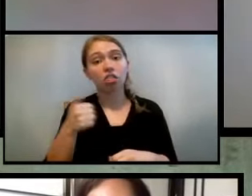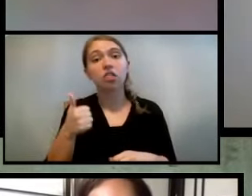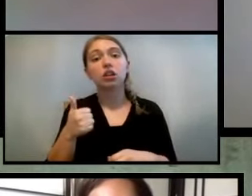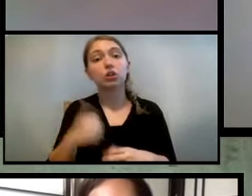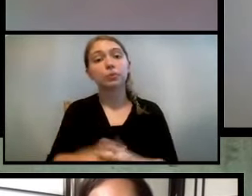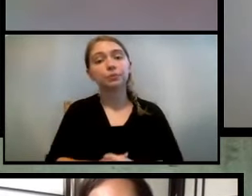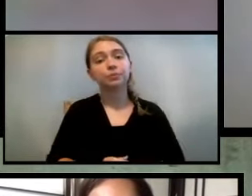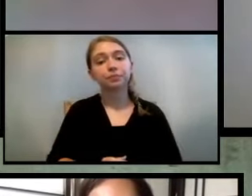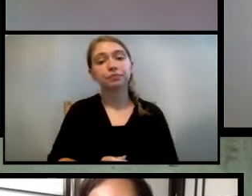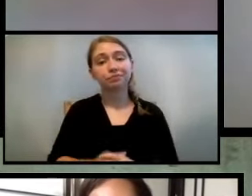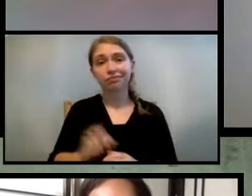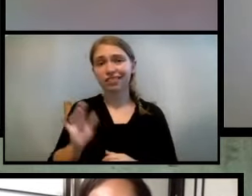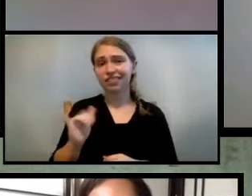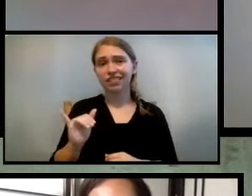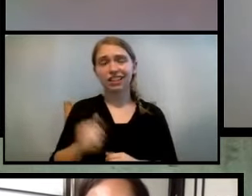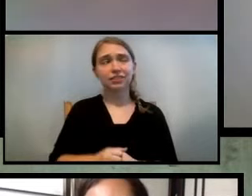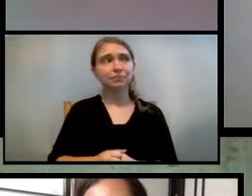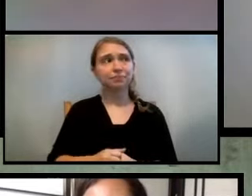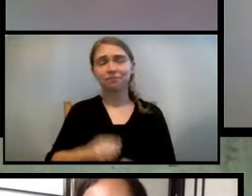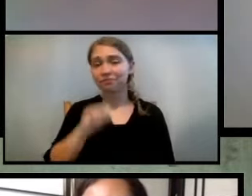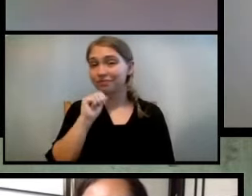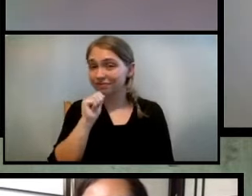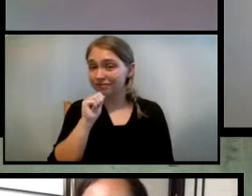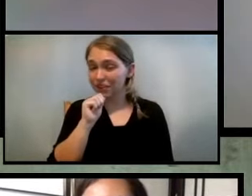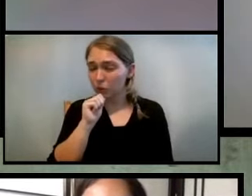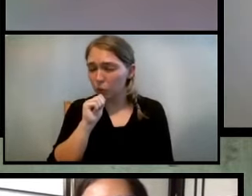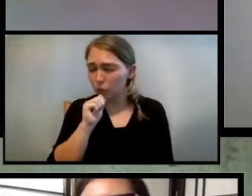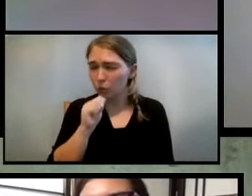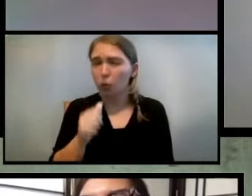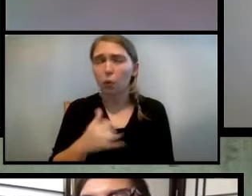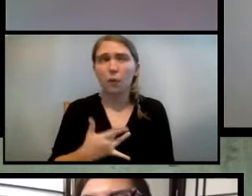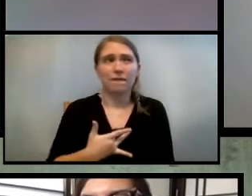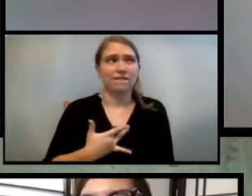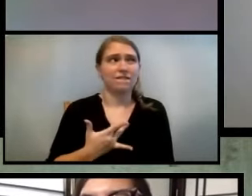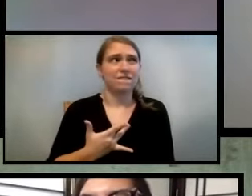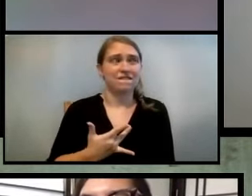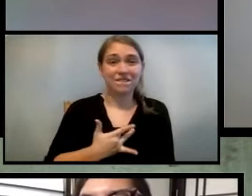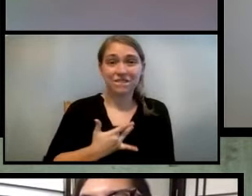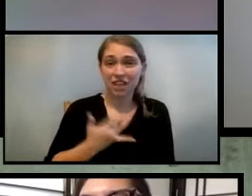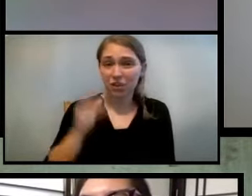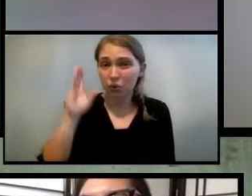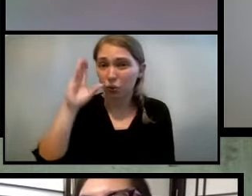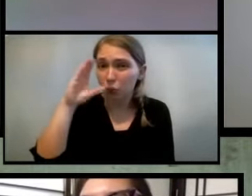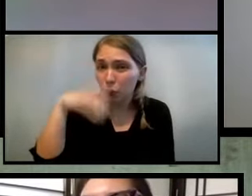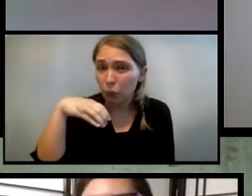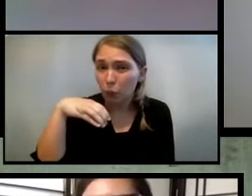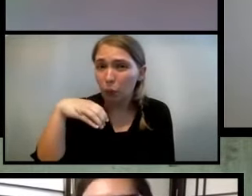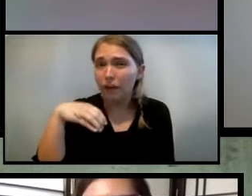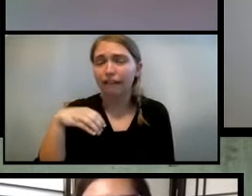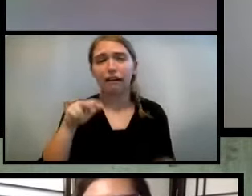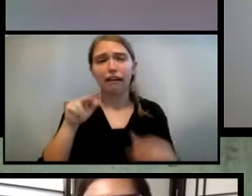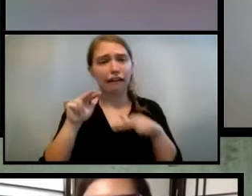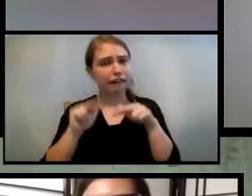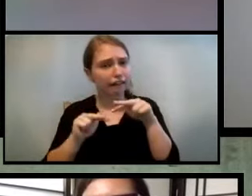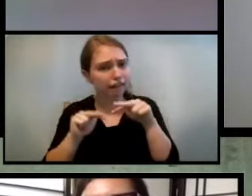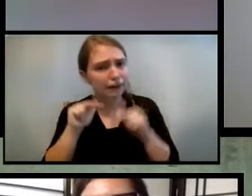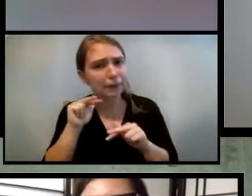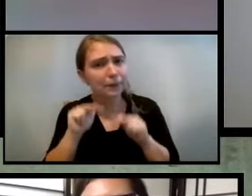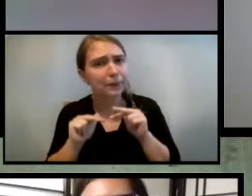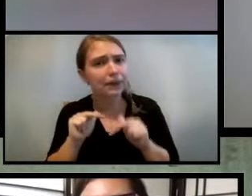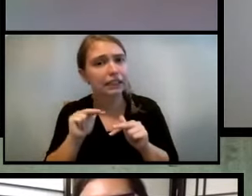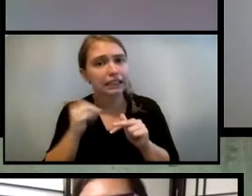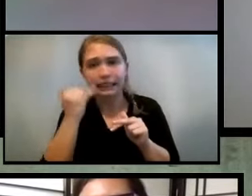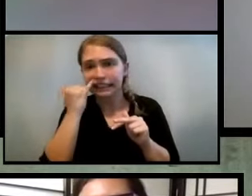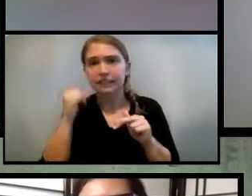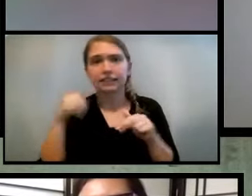like, don't feel weird or awkward if you haven't taken